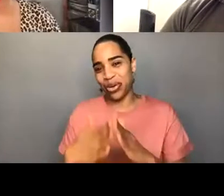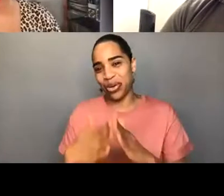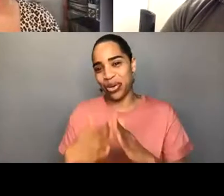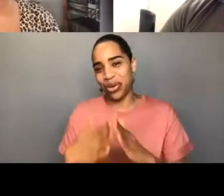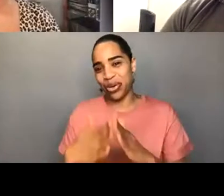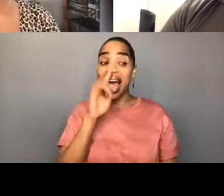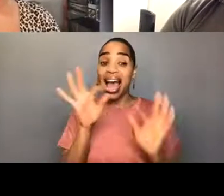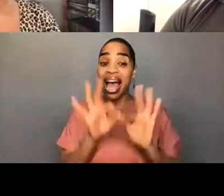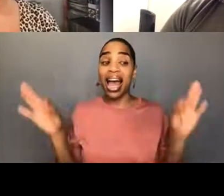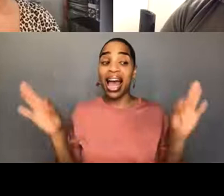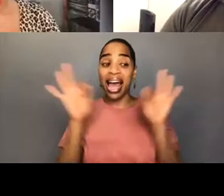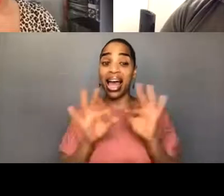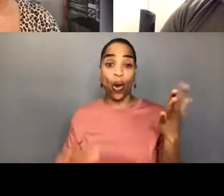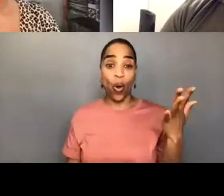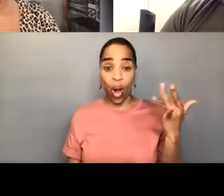because